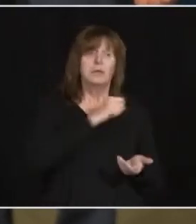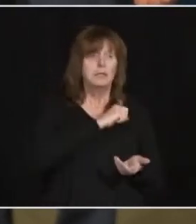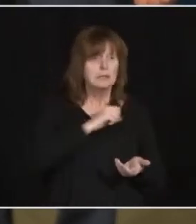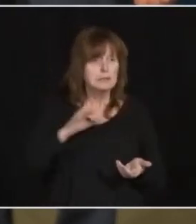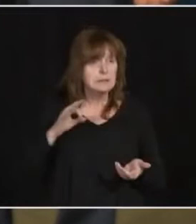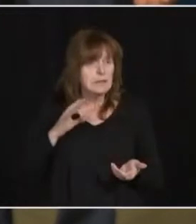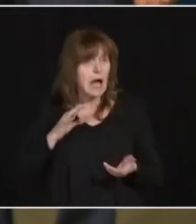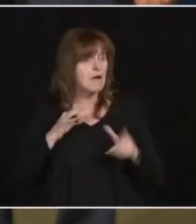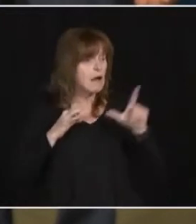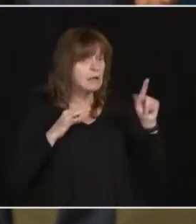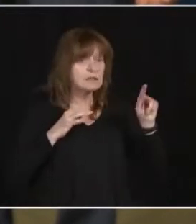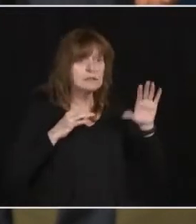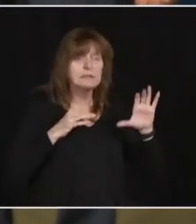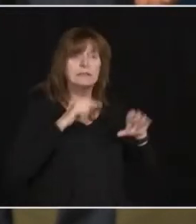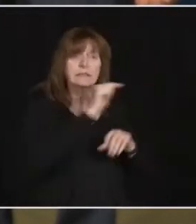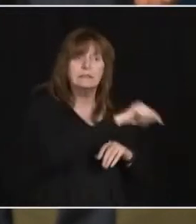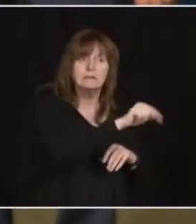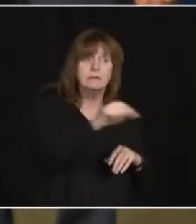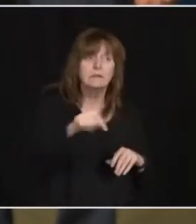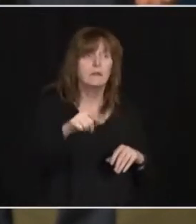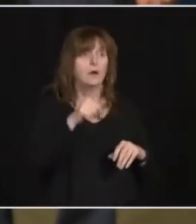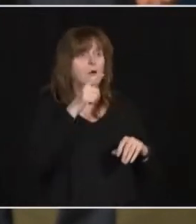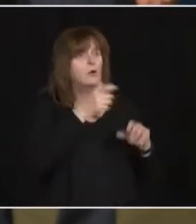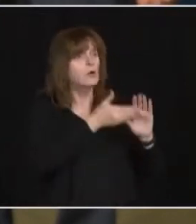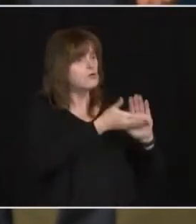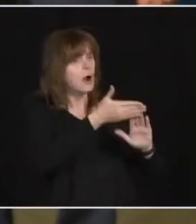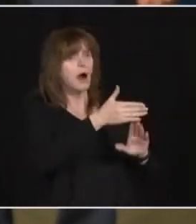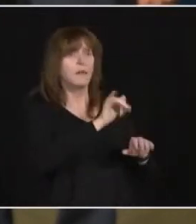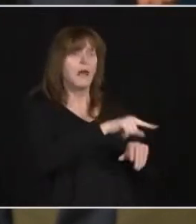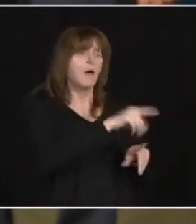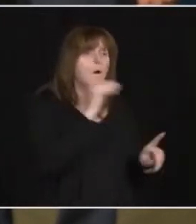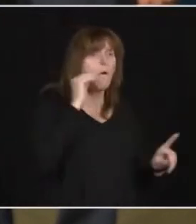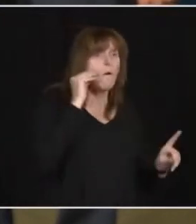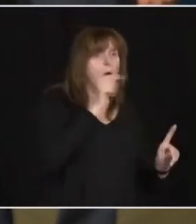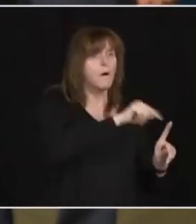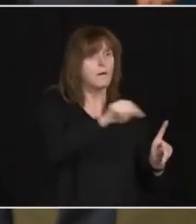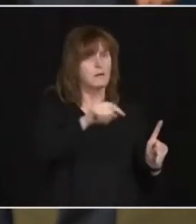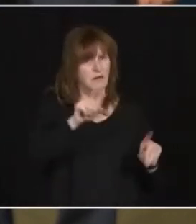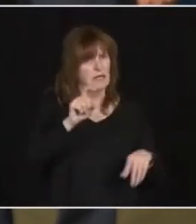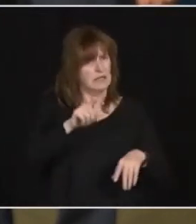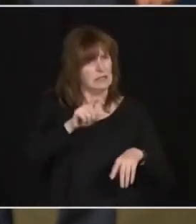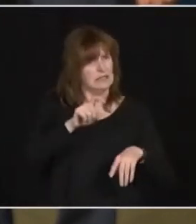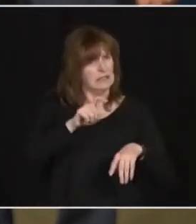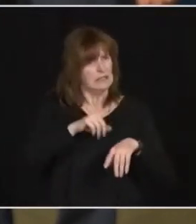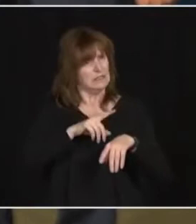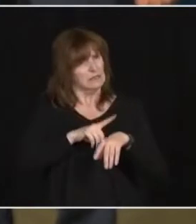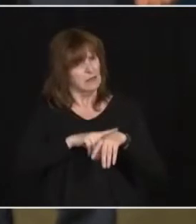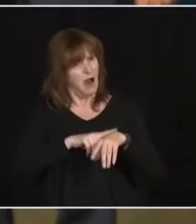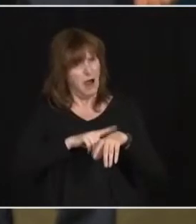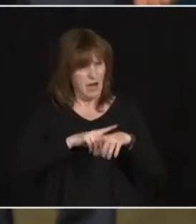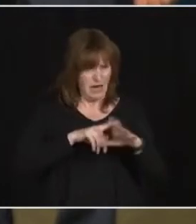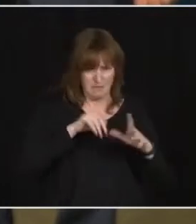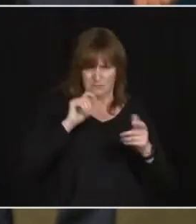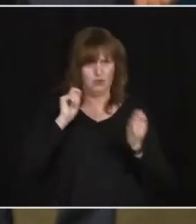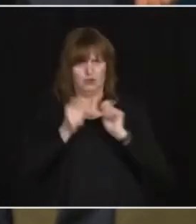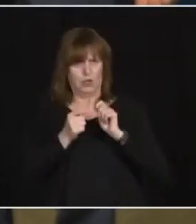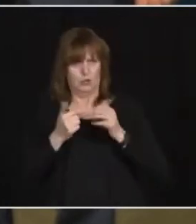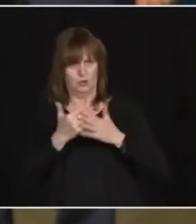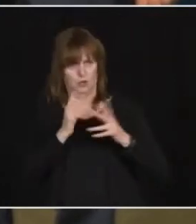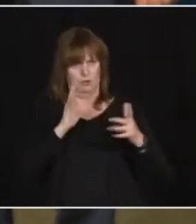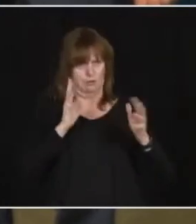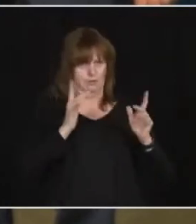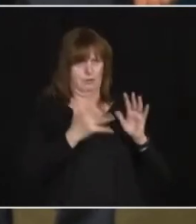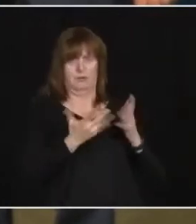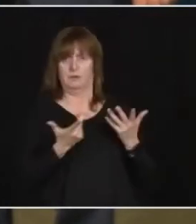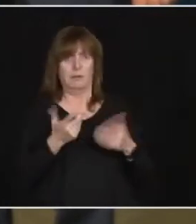and the operators of the long-term care homes need time to adjust to this. Some employees will have to choose. If they're not already